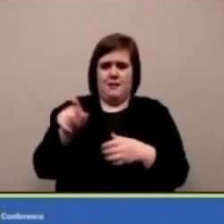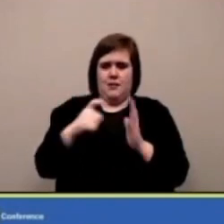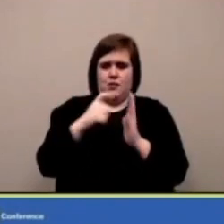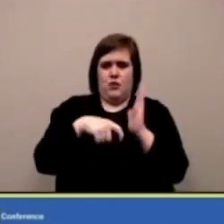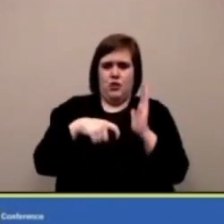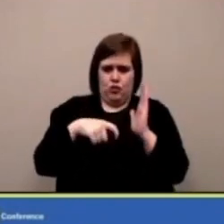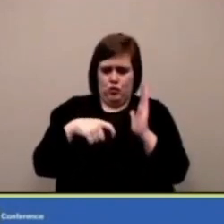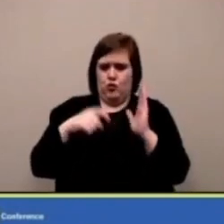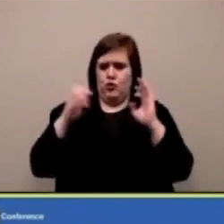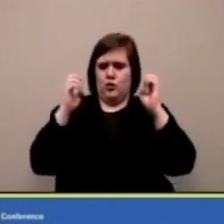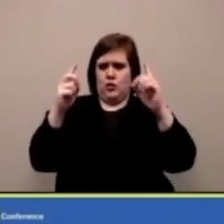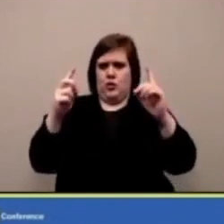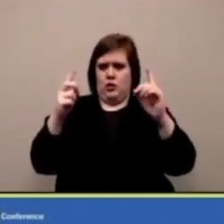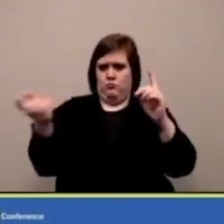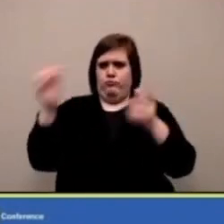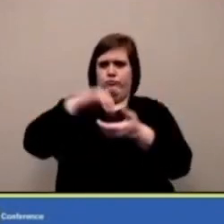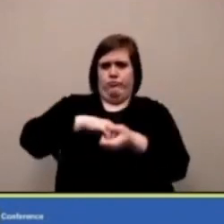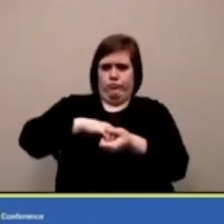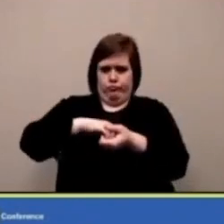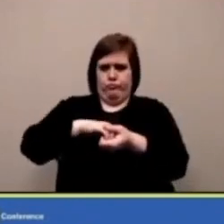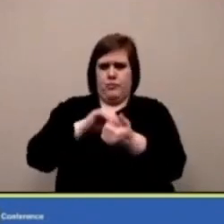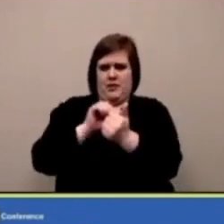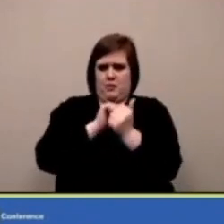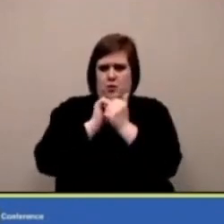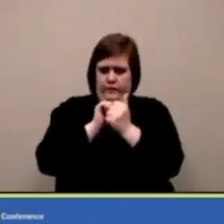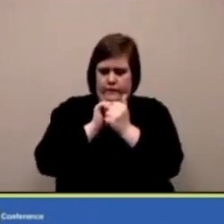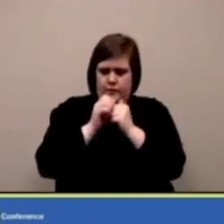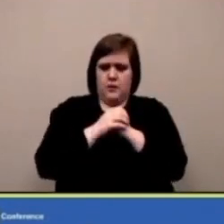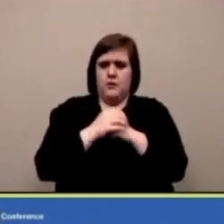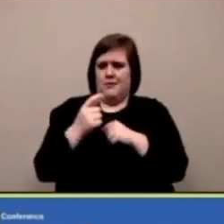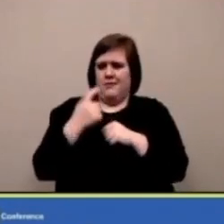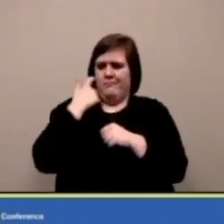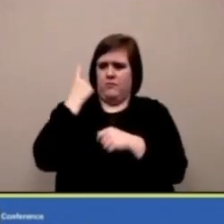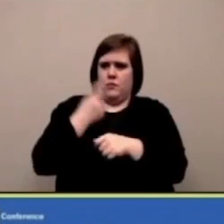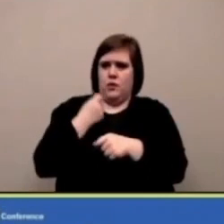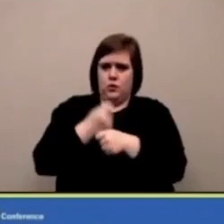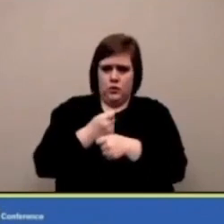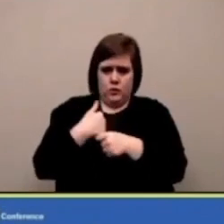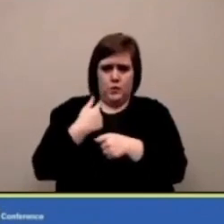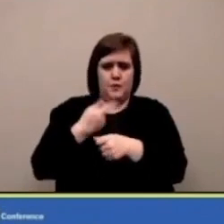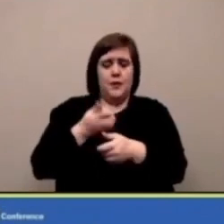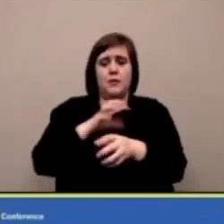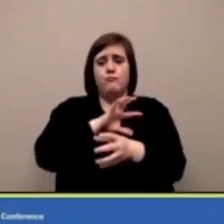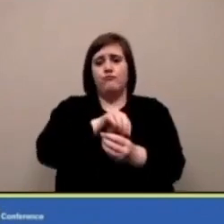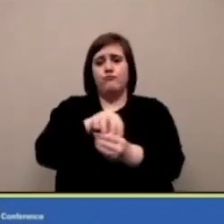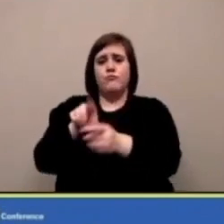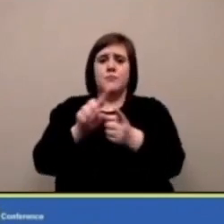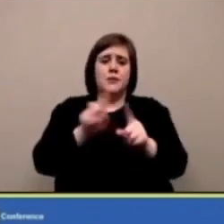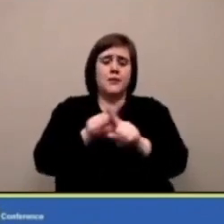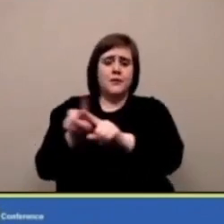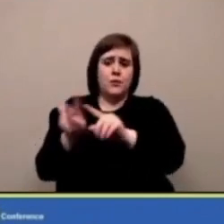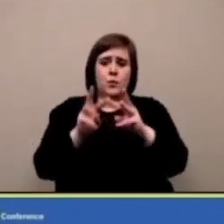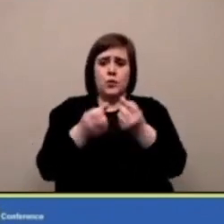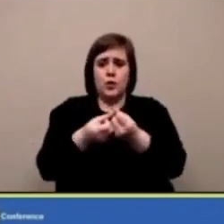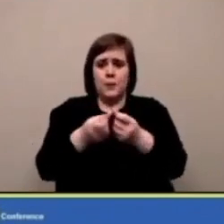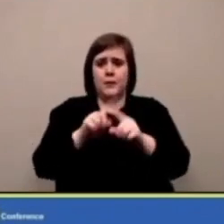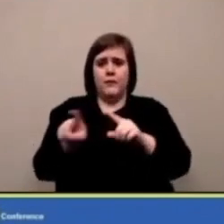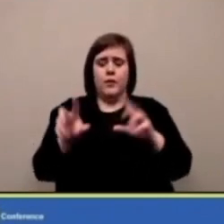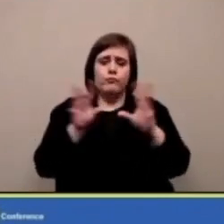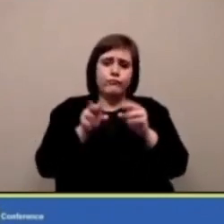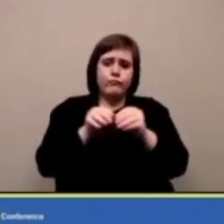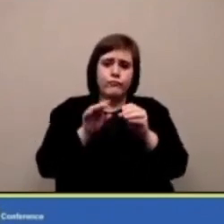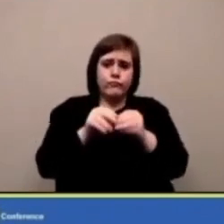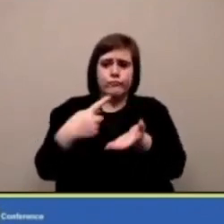Education Collaborative. And so over the past year, we've been participating in different workshops and sessions. And one of the